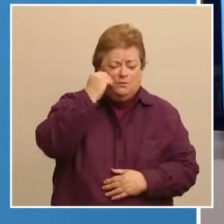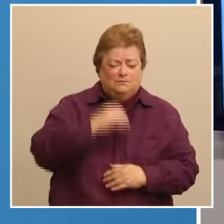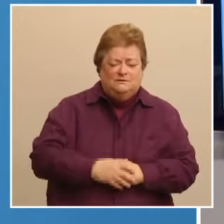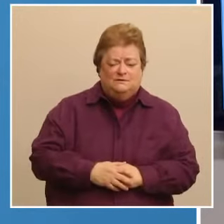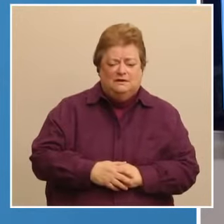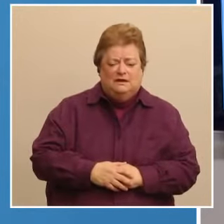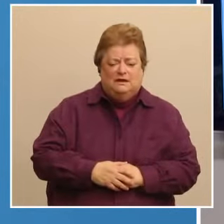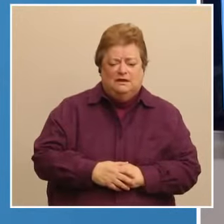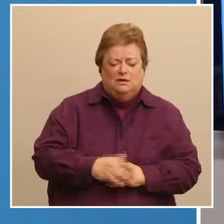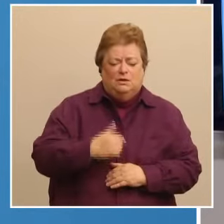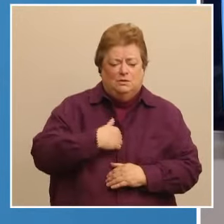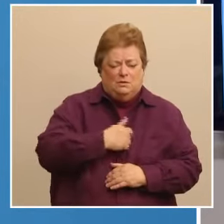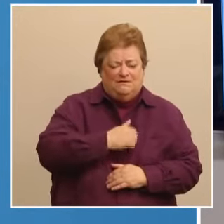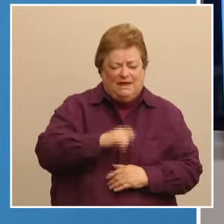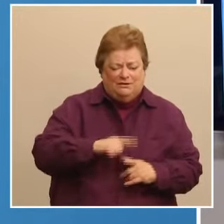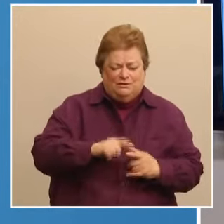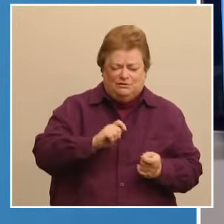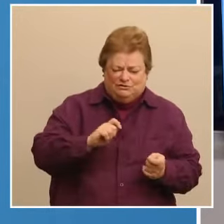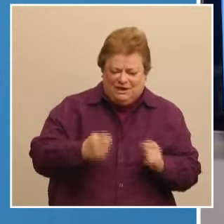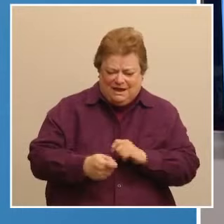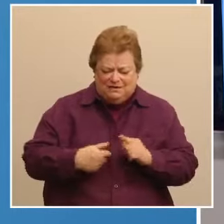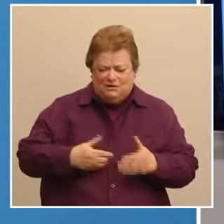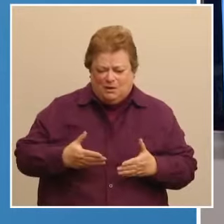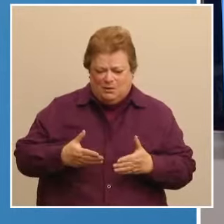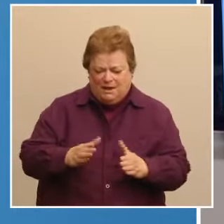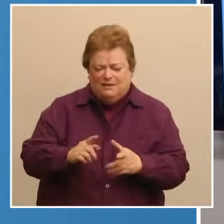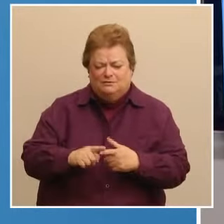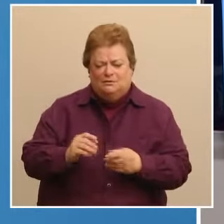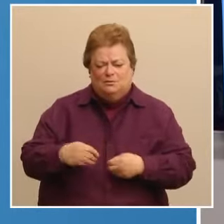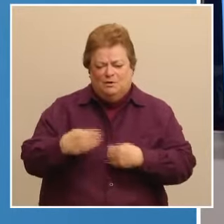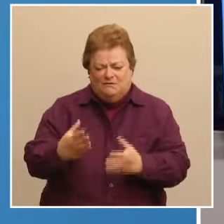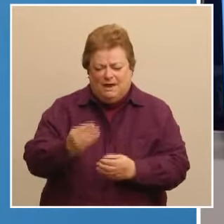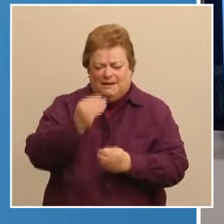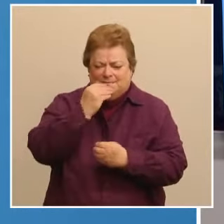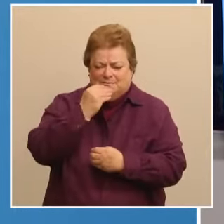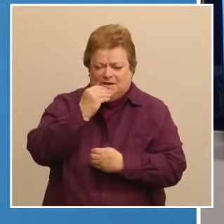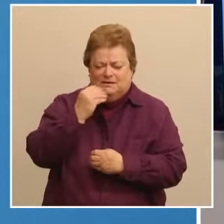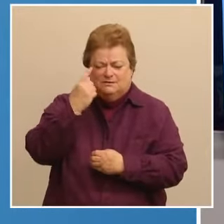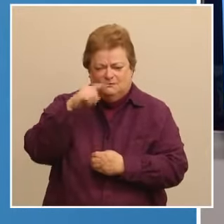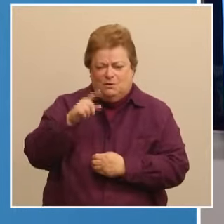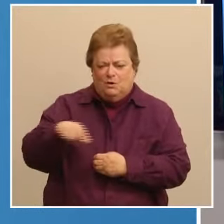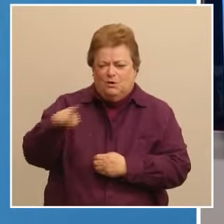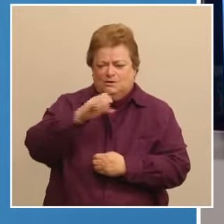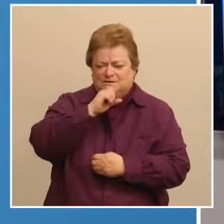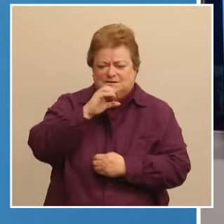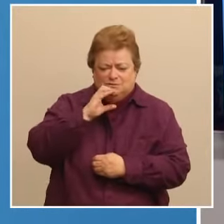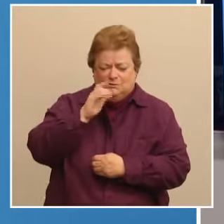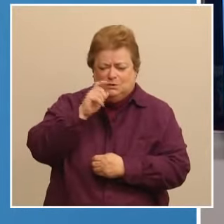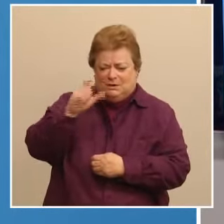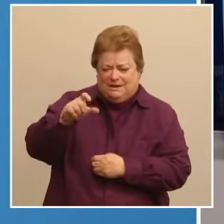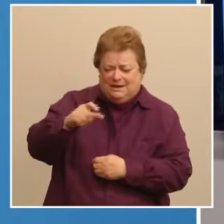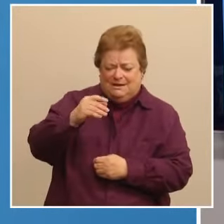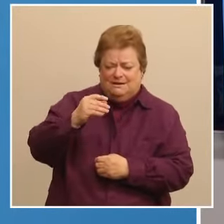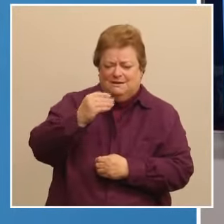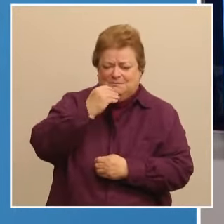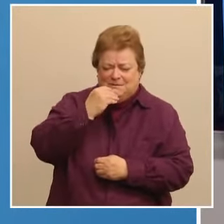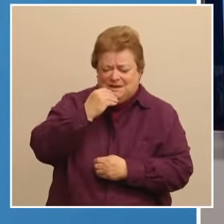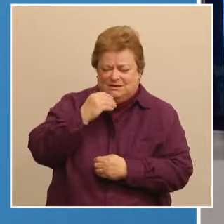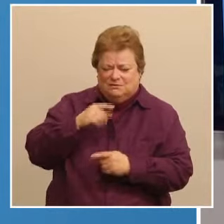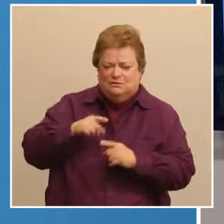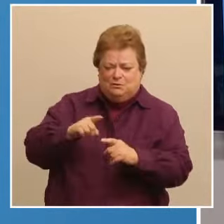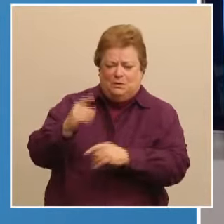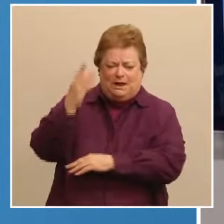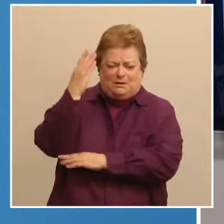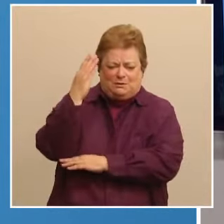method of delivery and are providing meals delivered to homes to those seniors that depended on us for their meals during the